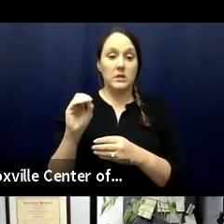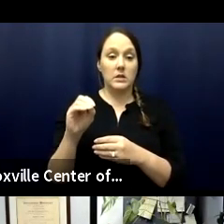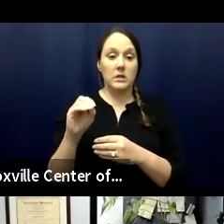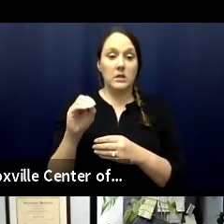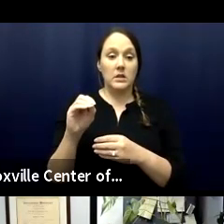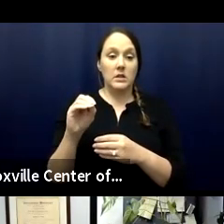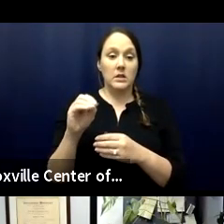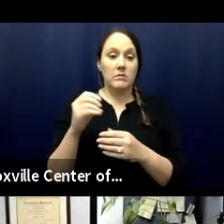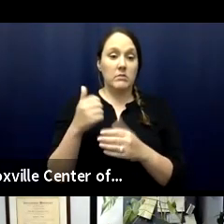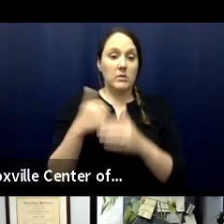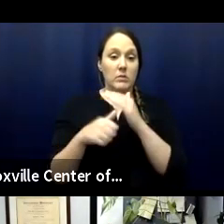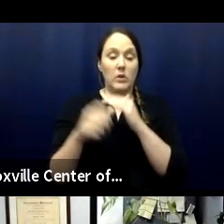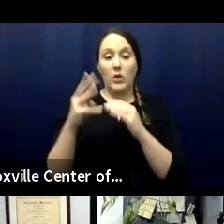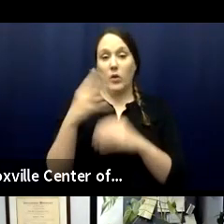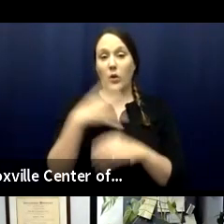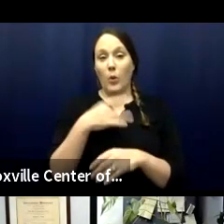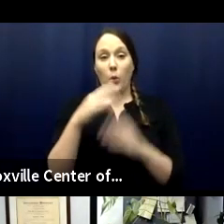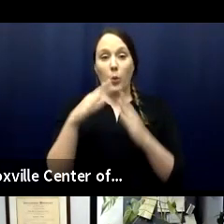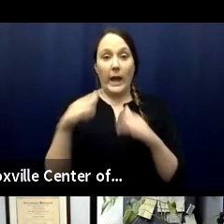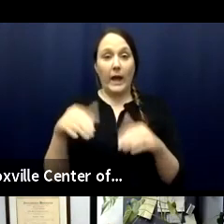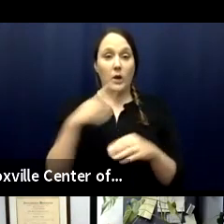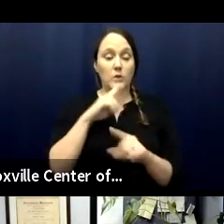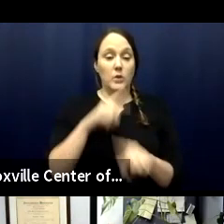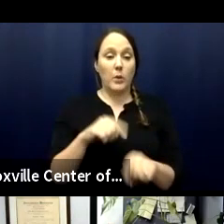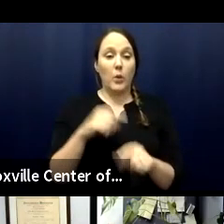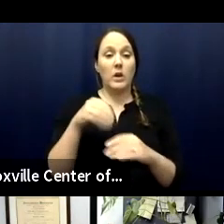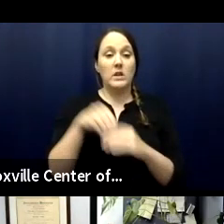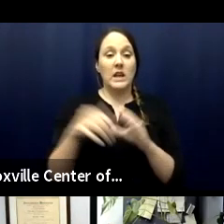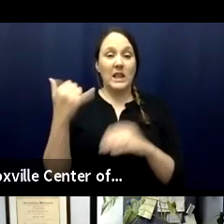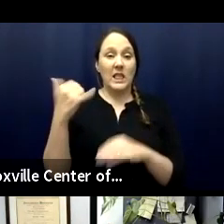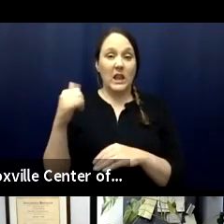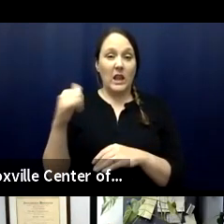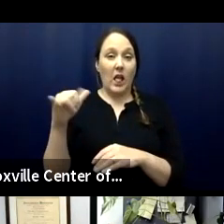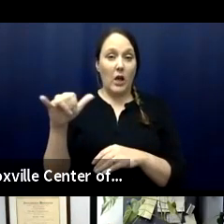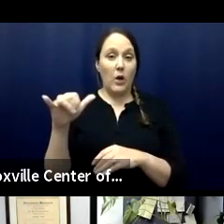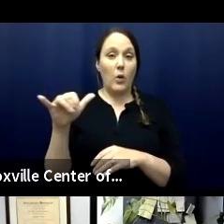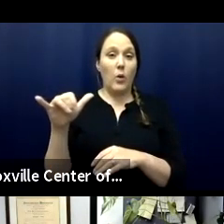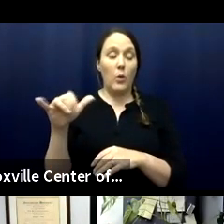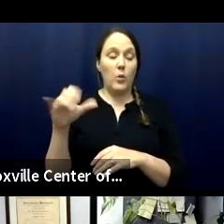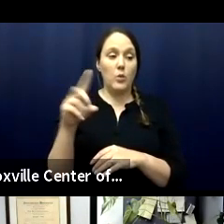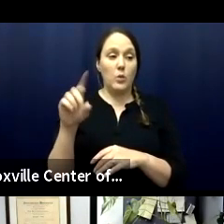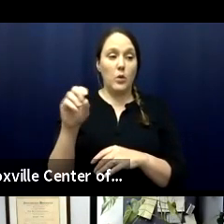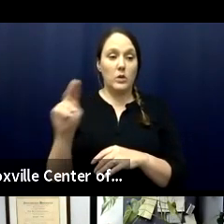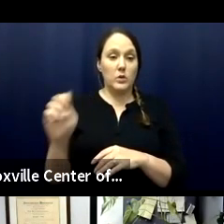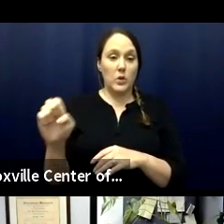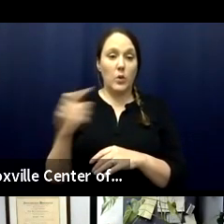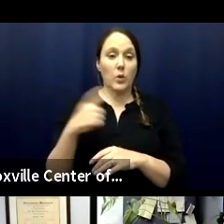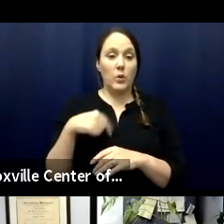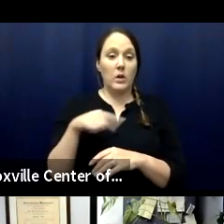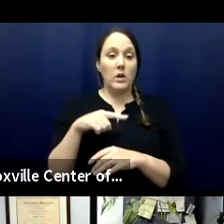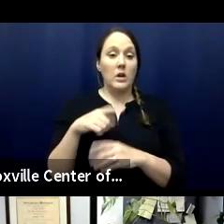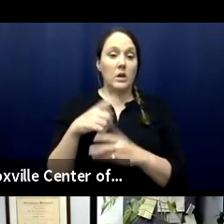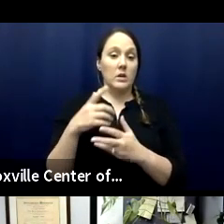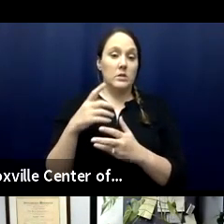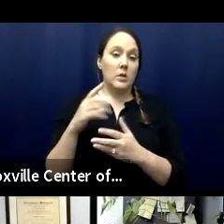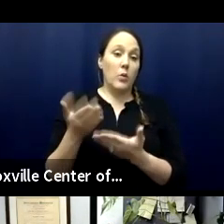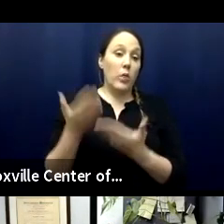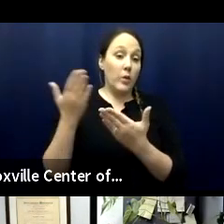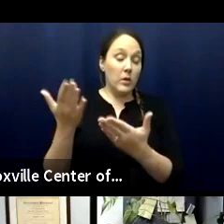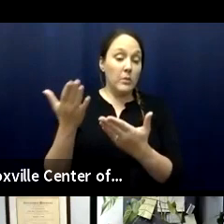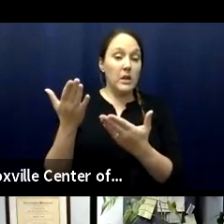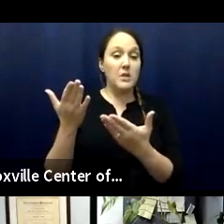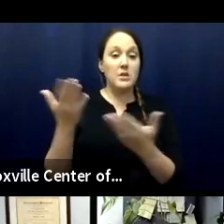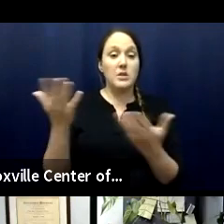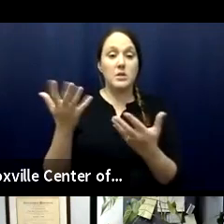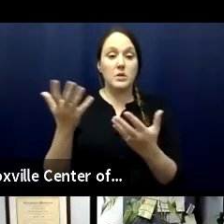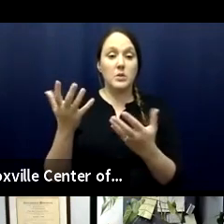White House report, is in a yellow zone, and the recommendation is to limit